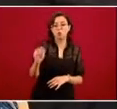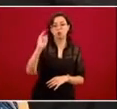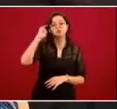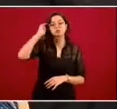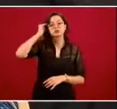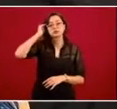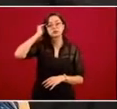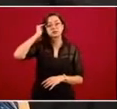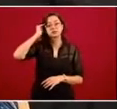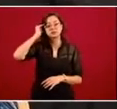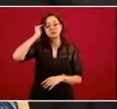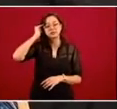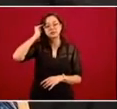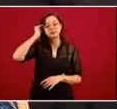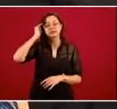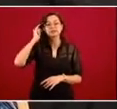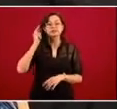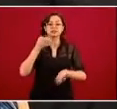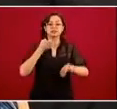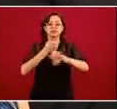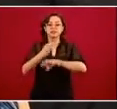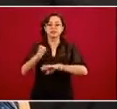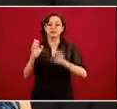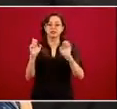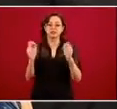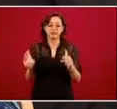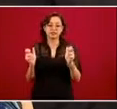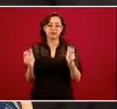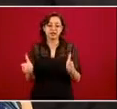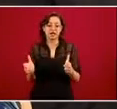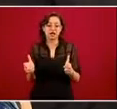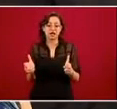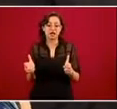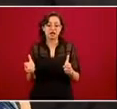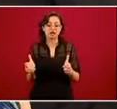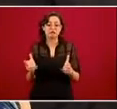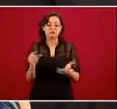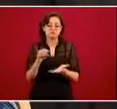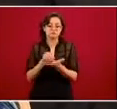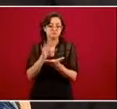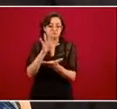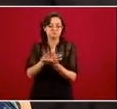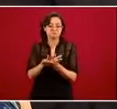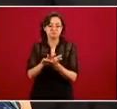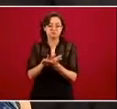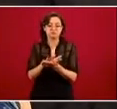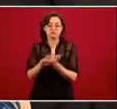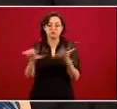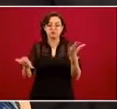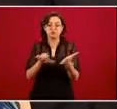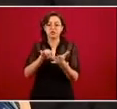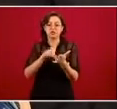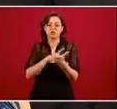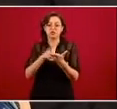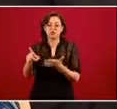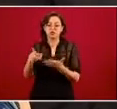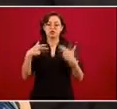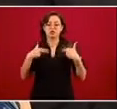And I'm asking this specifically because of our indigenous peoples. In the state of Chiapas, we have